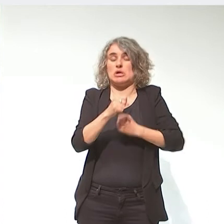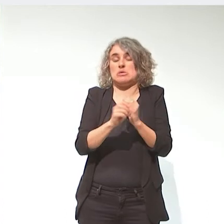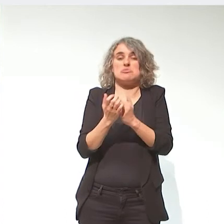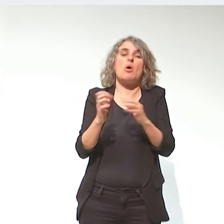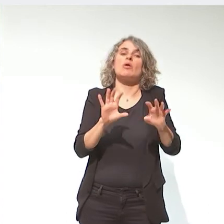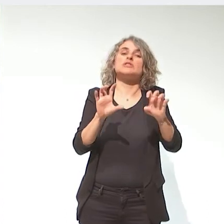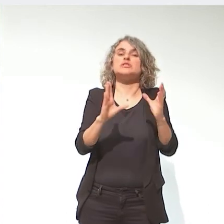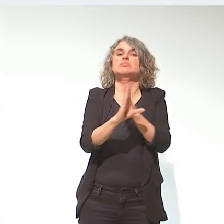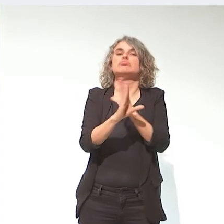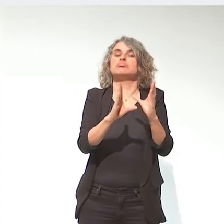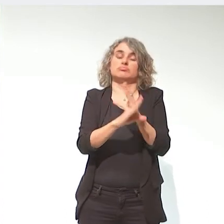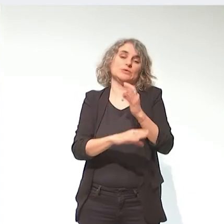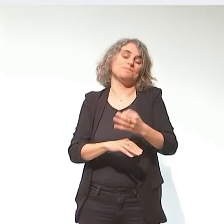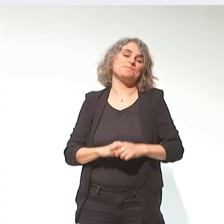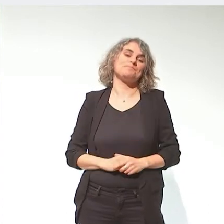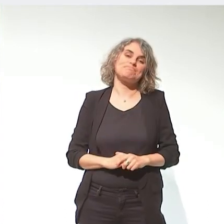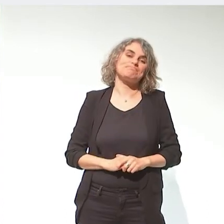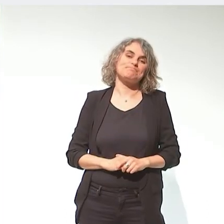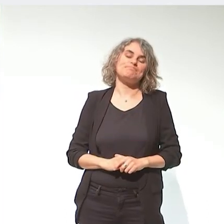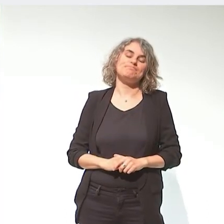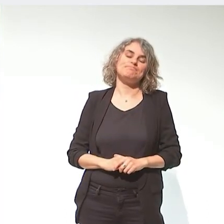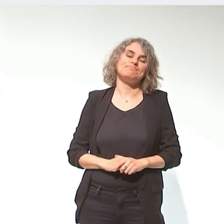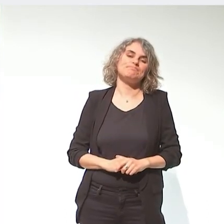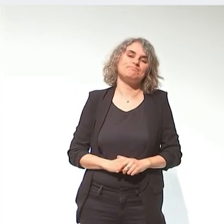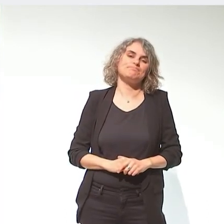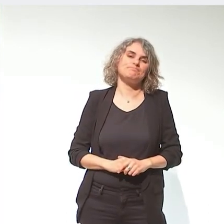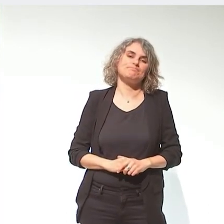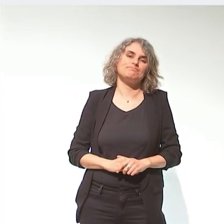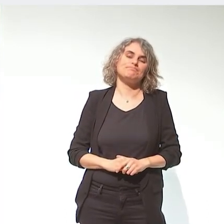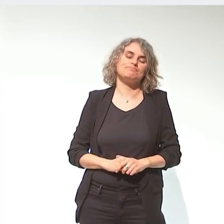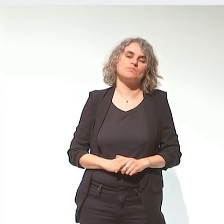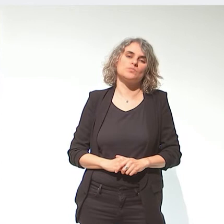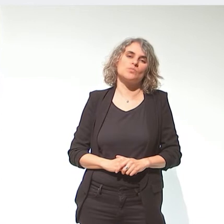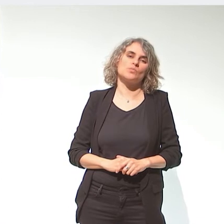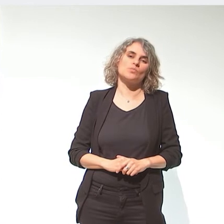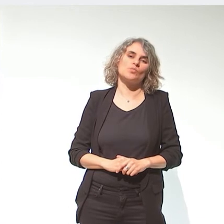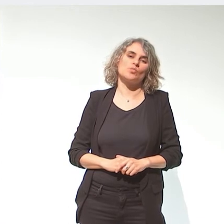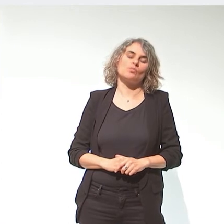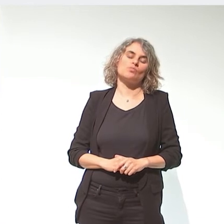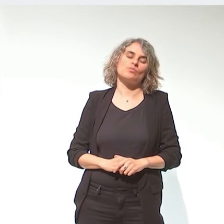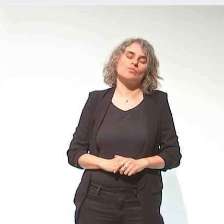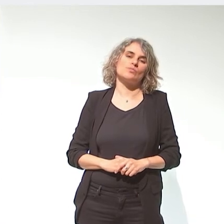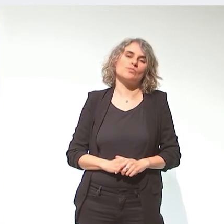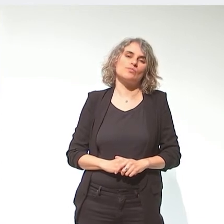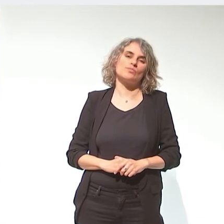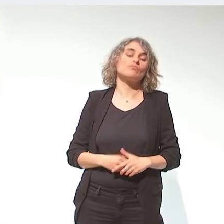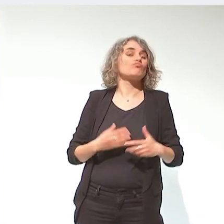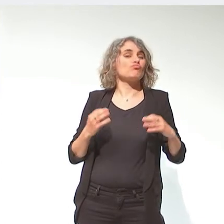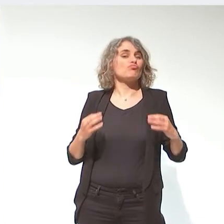at higher education, that students with disabilities fully participated